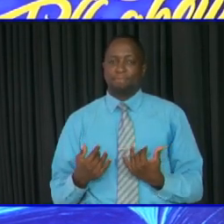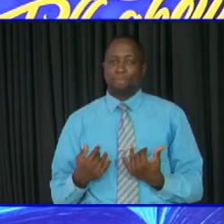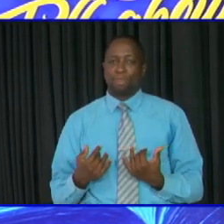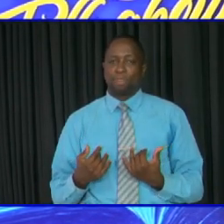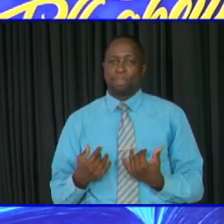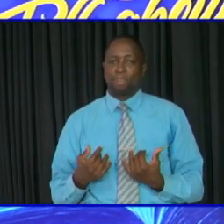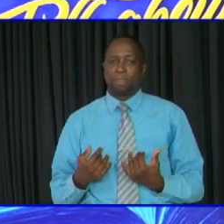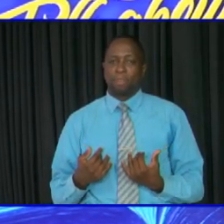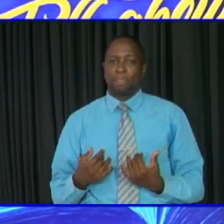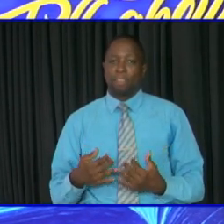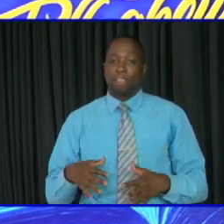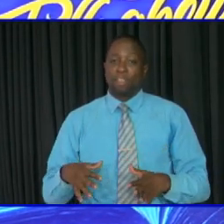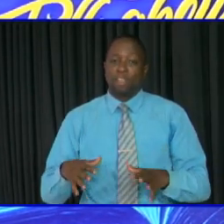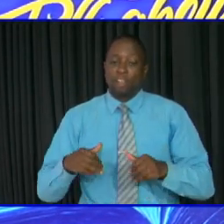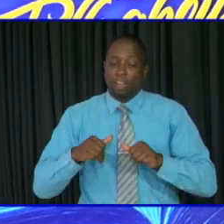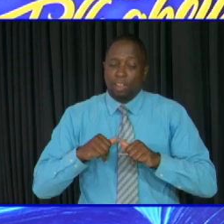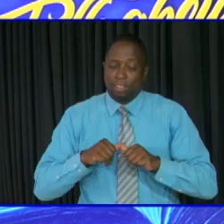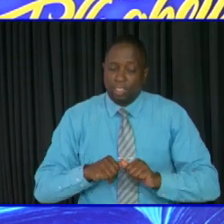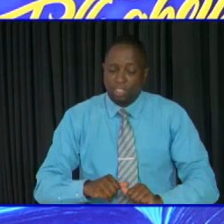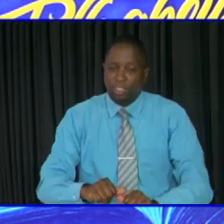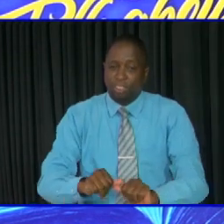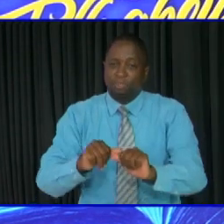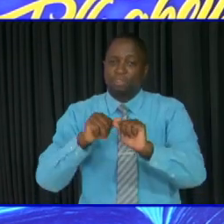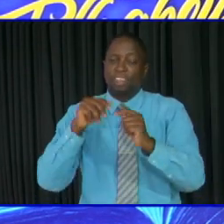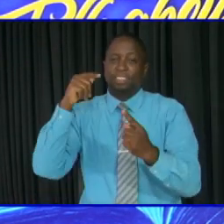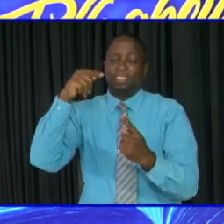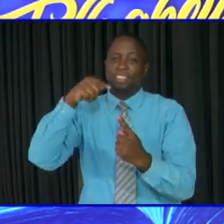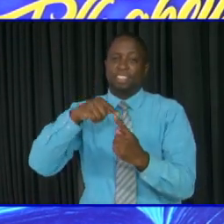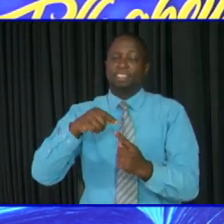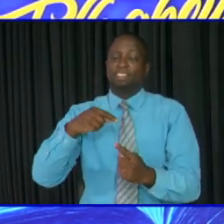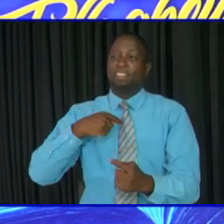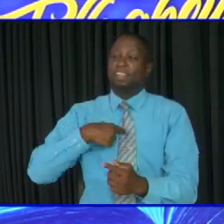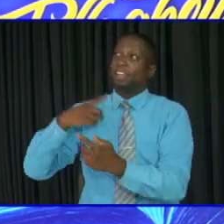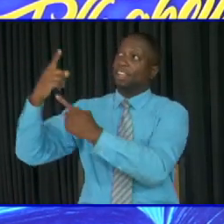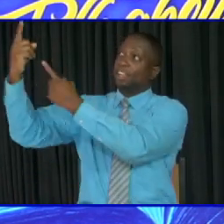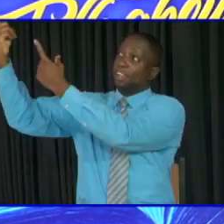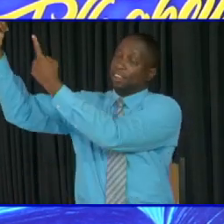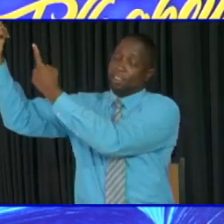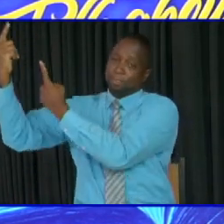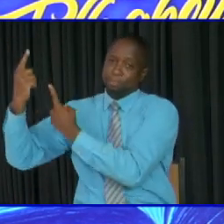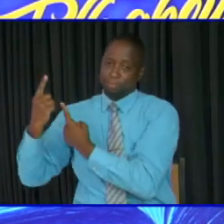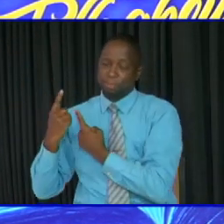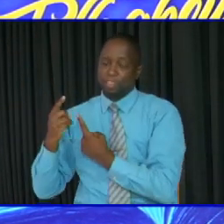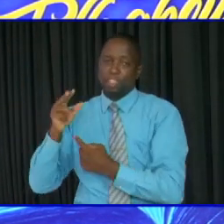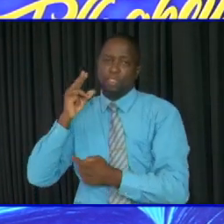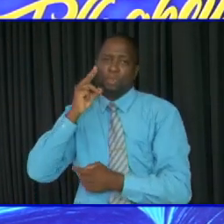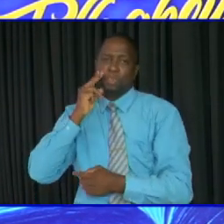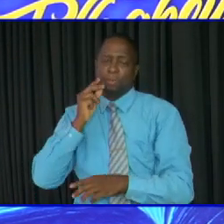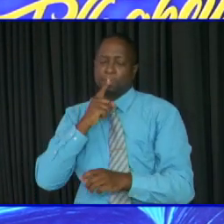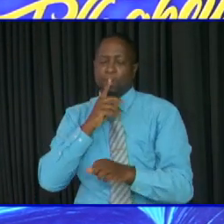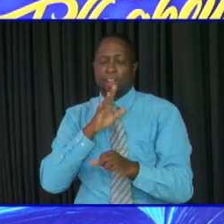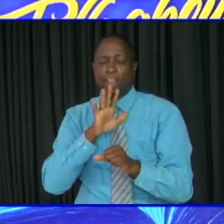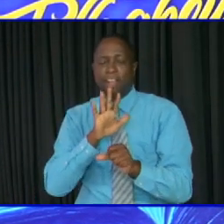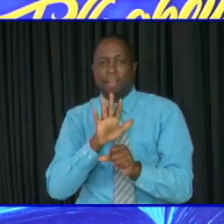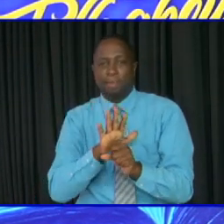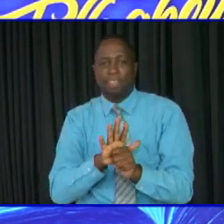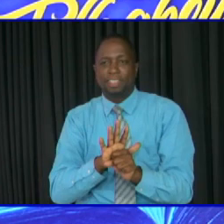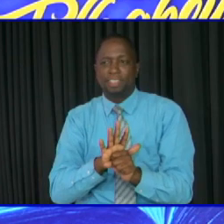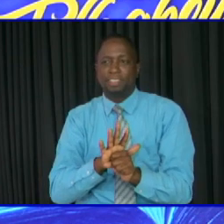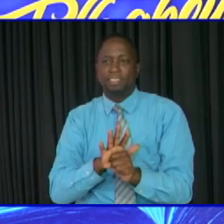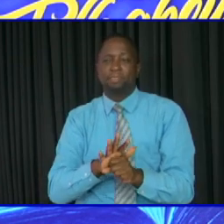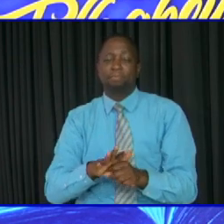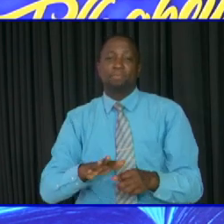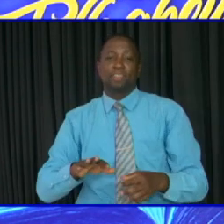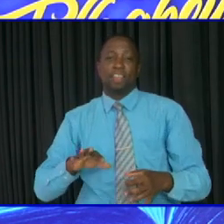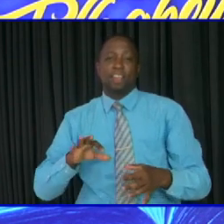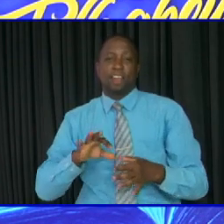burning. Hold fast till I come. Sweet